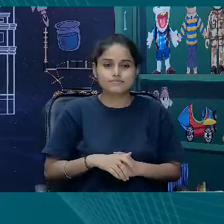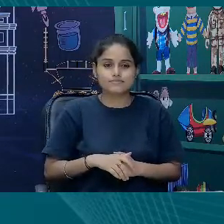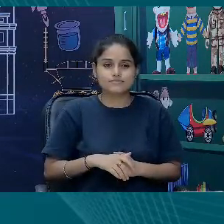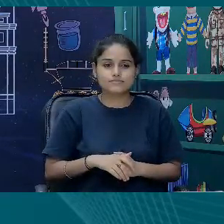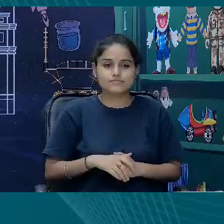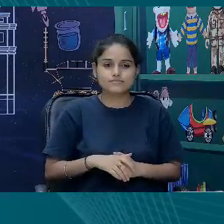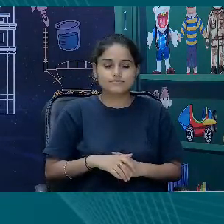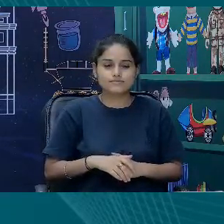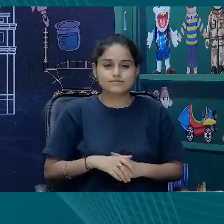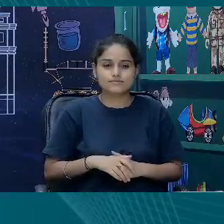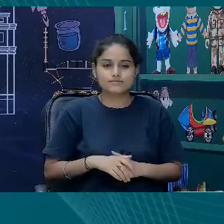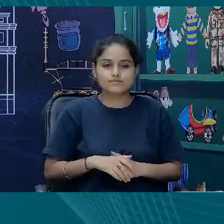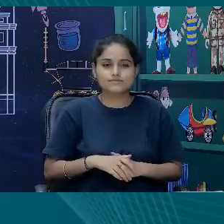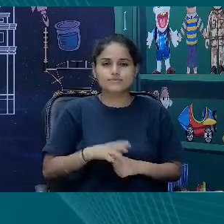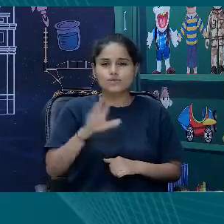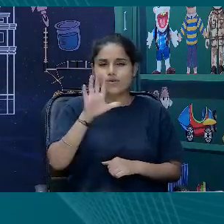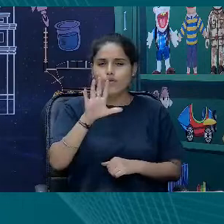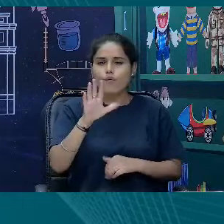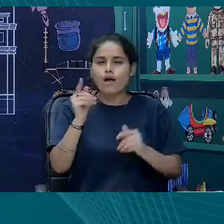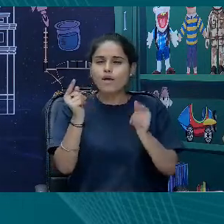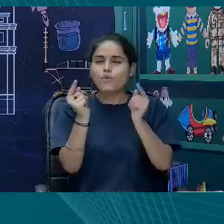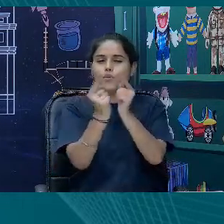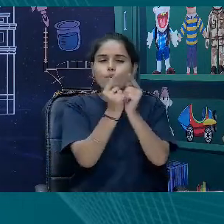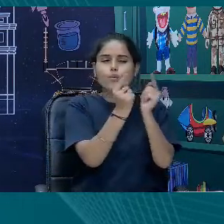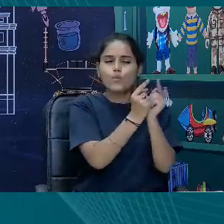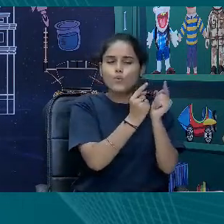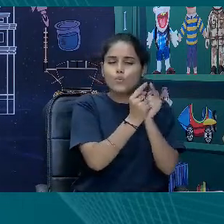5 little windows.